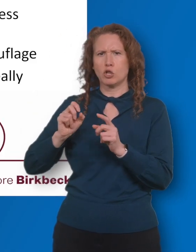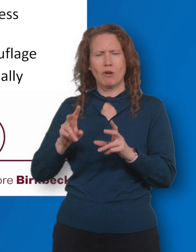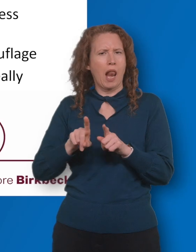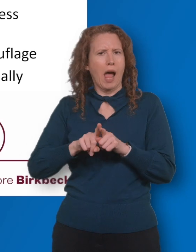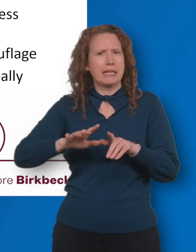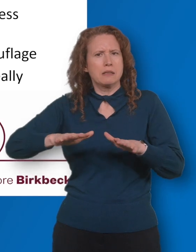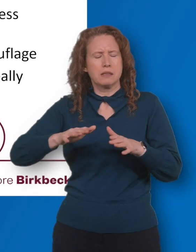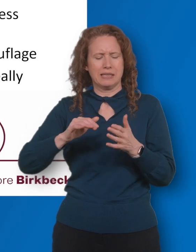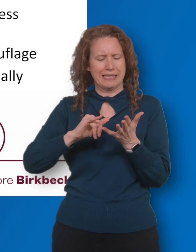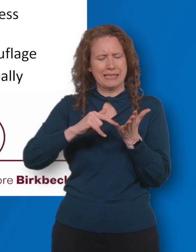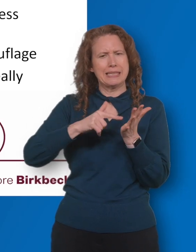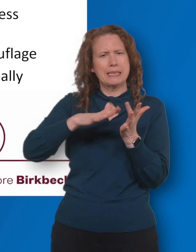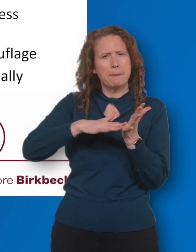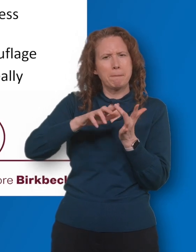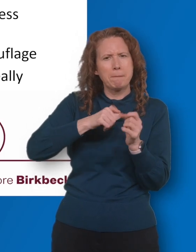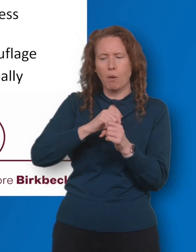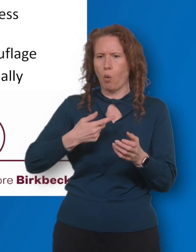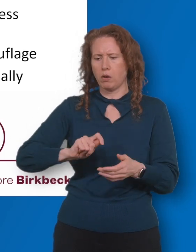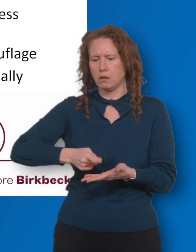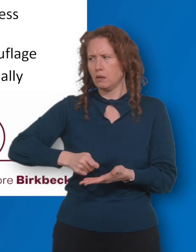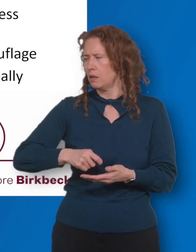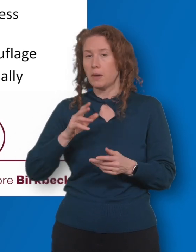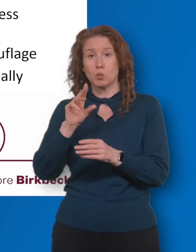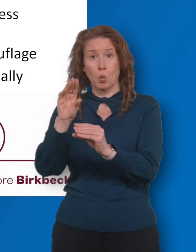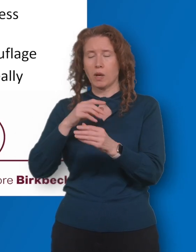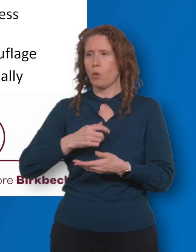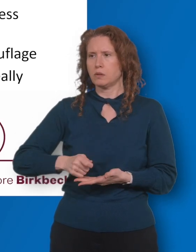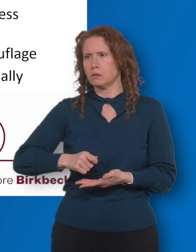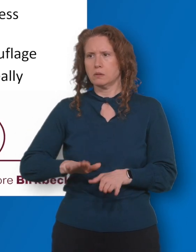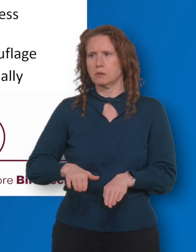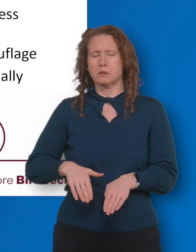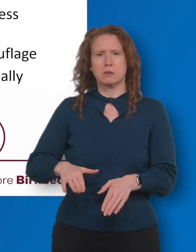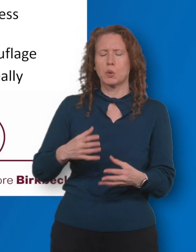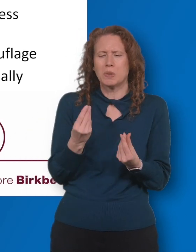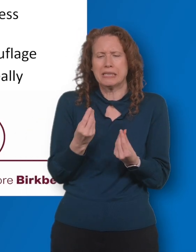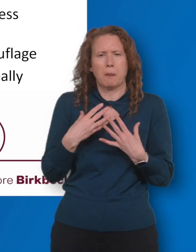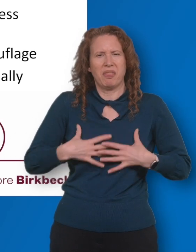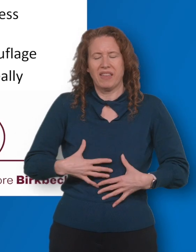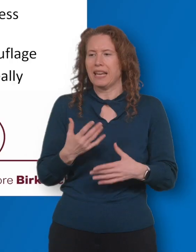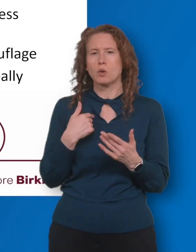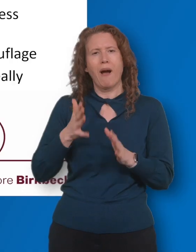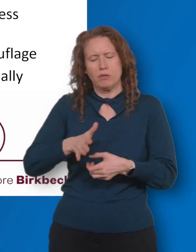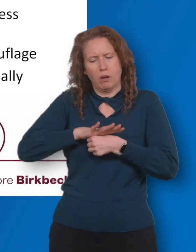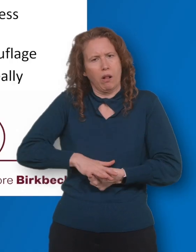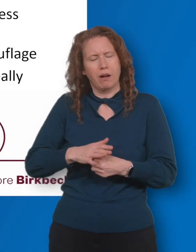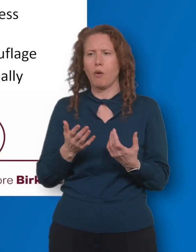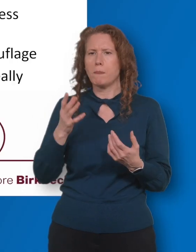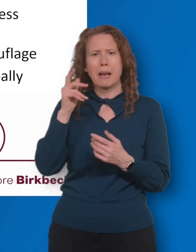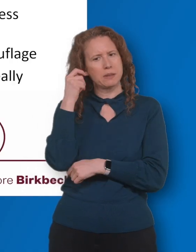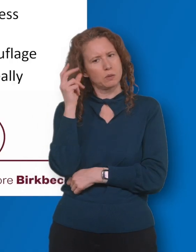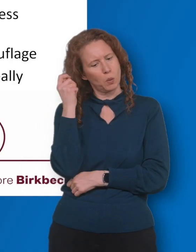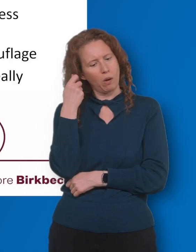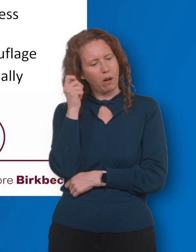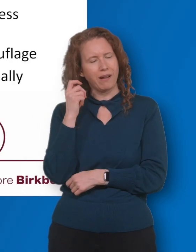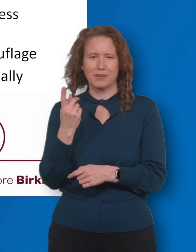continuously, twiddling your pen when you're talking to people because you need that physical distraction, or twirling your hair, as one of